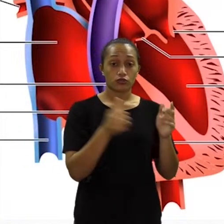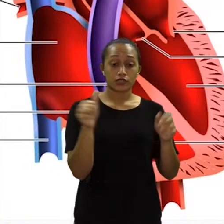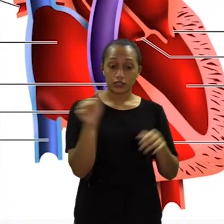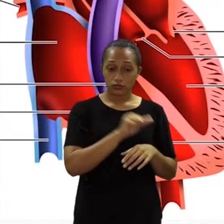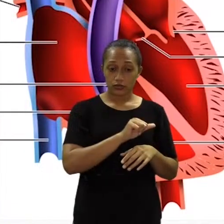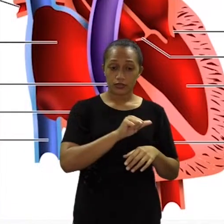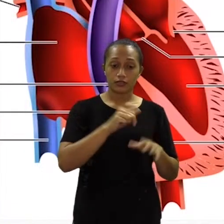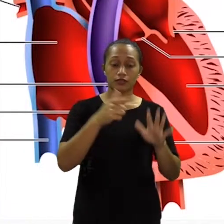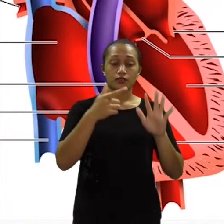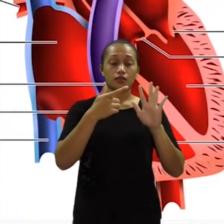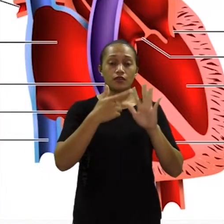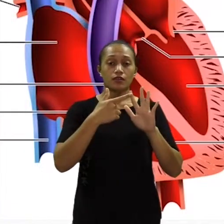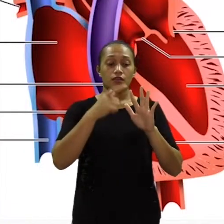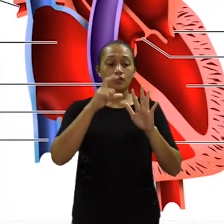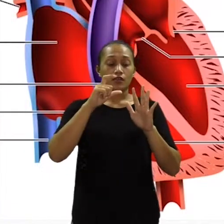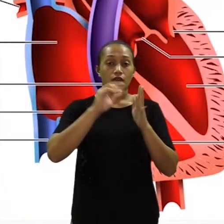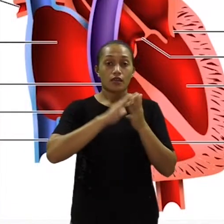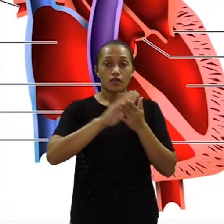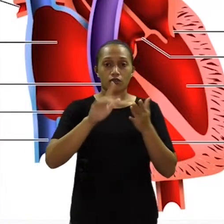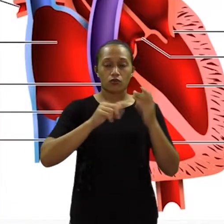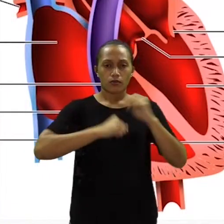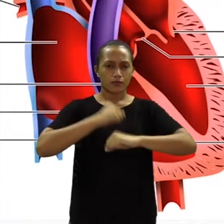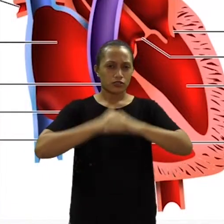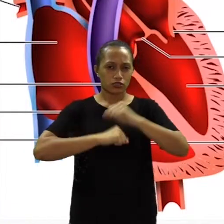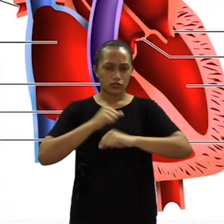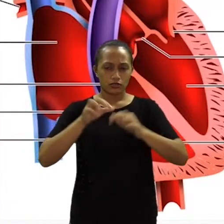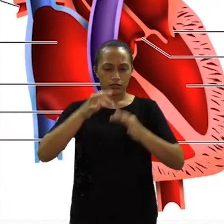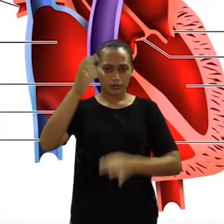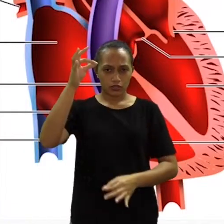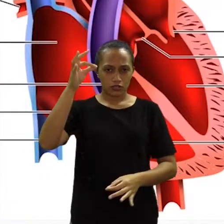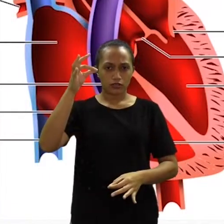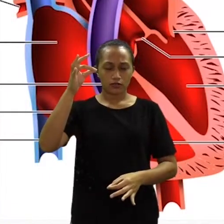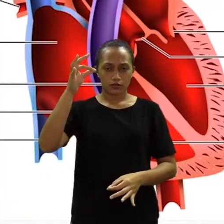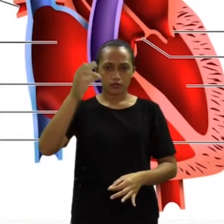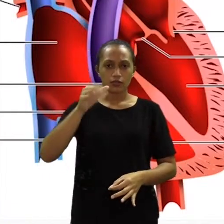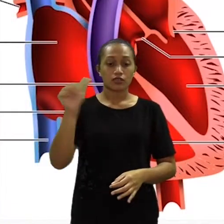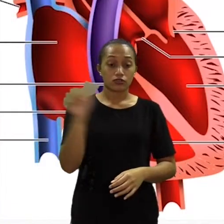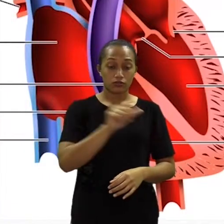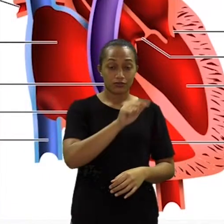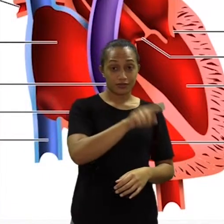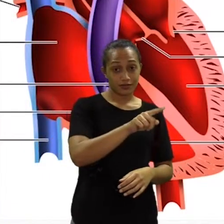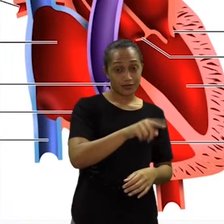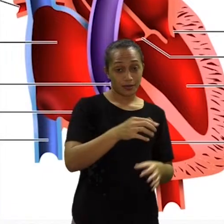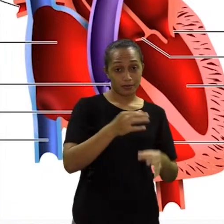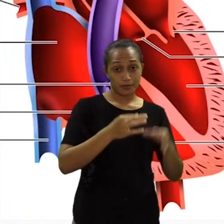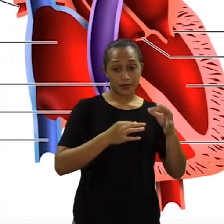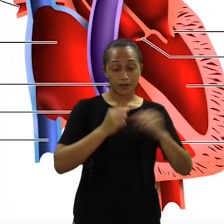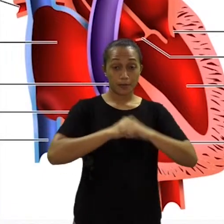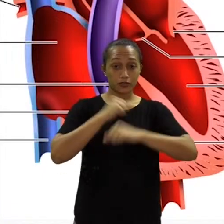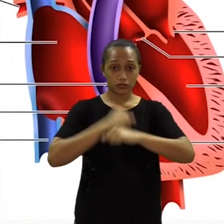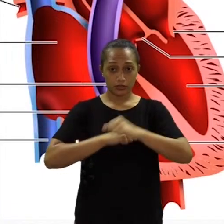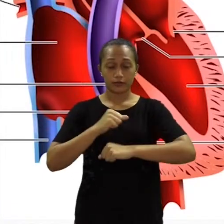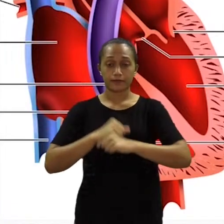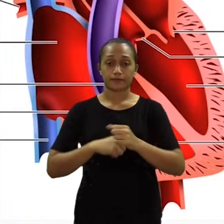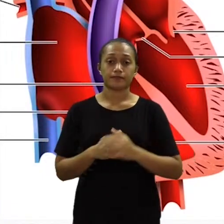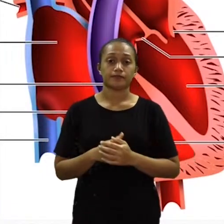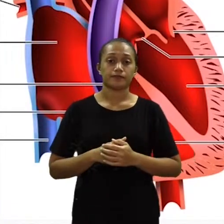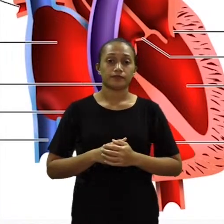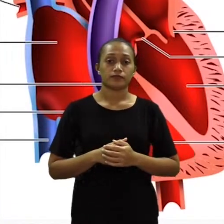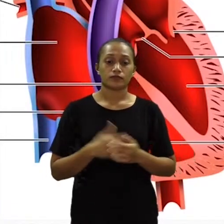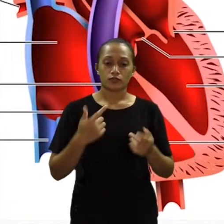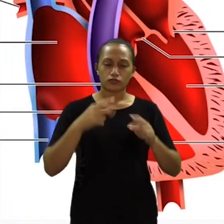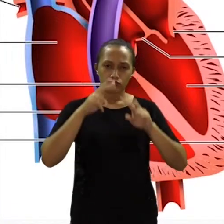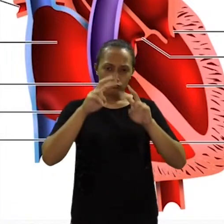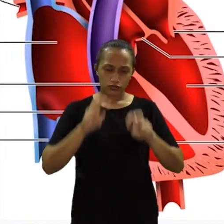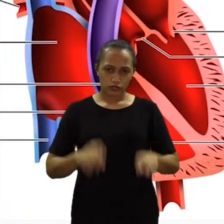the echocardiographic machine. Your stroke volume can be measured using the echocardiographic machine.